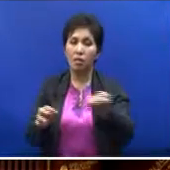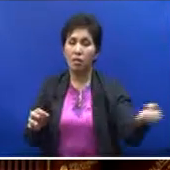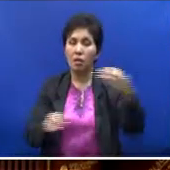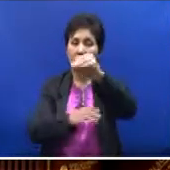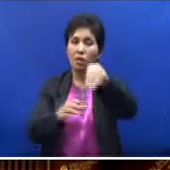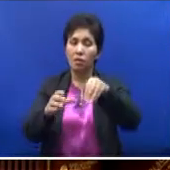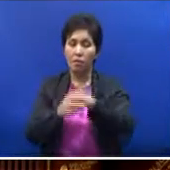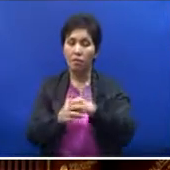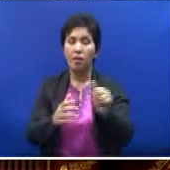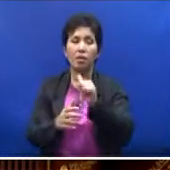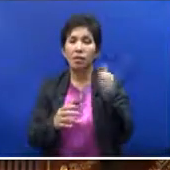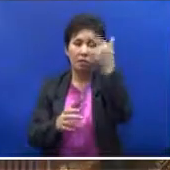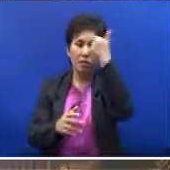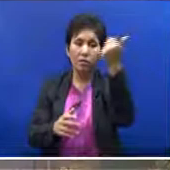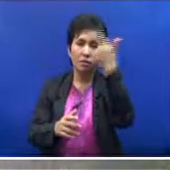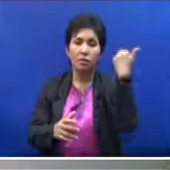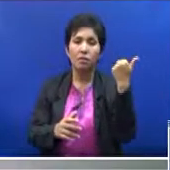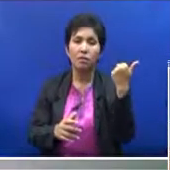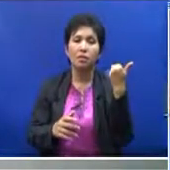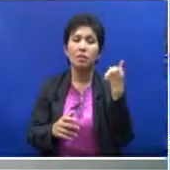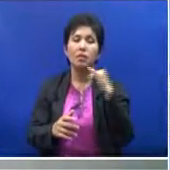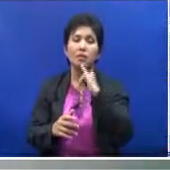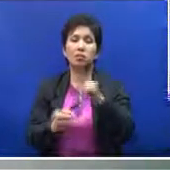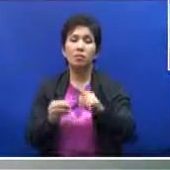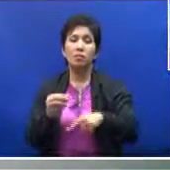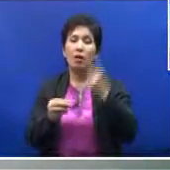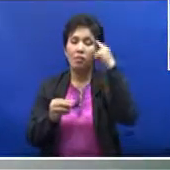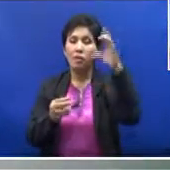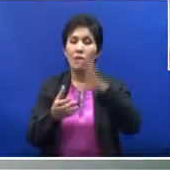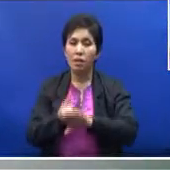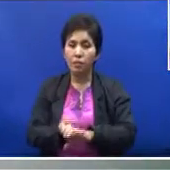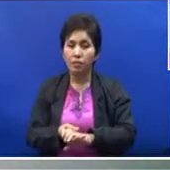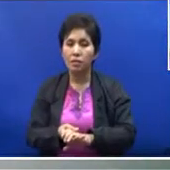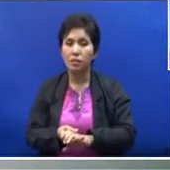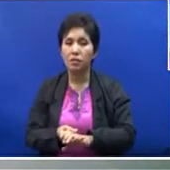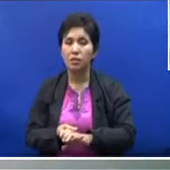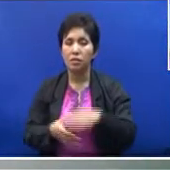involves animisms, whereby it is about beliefs that